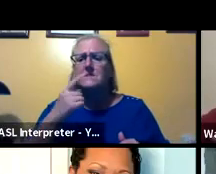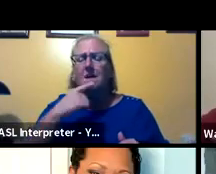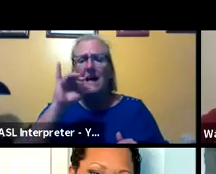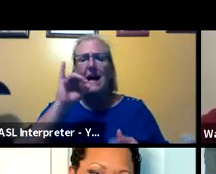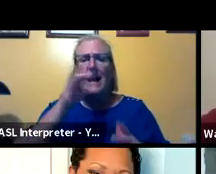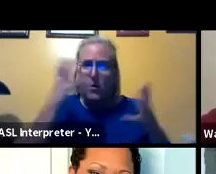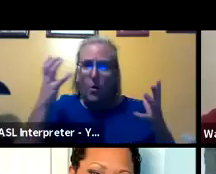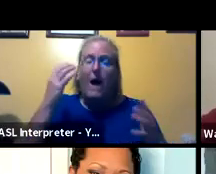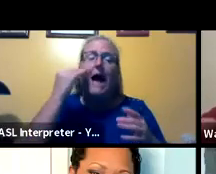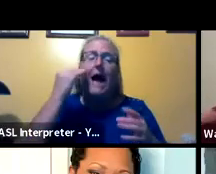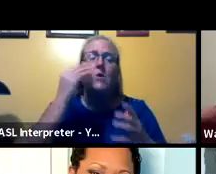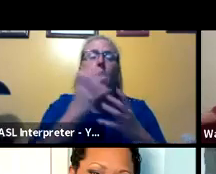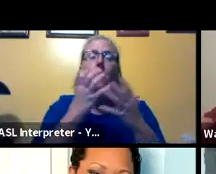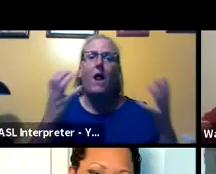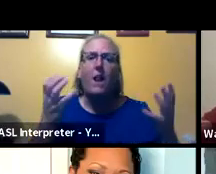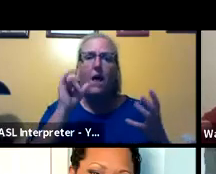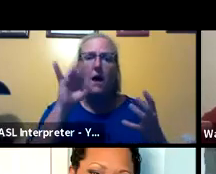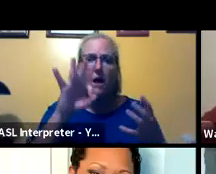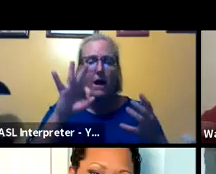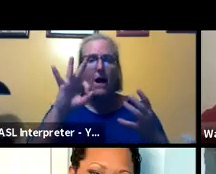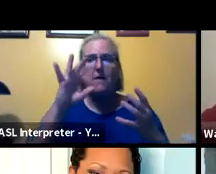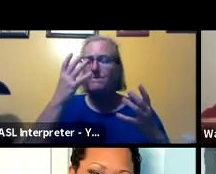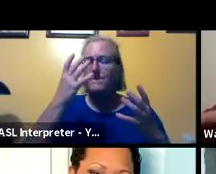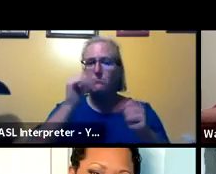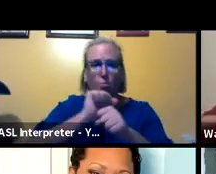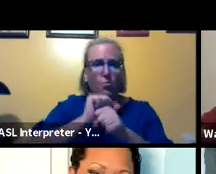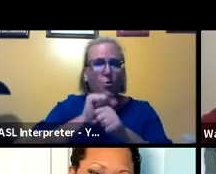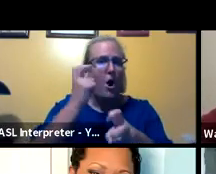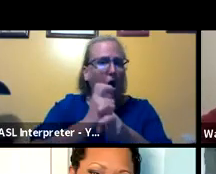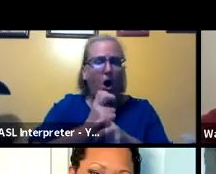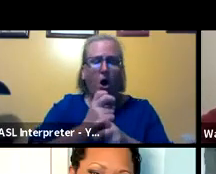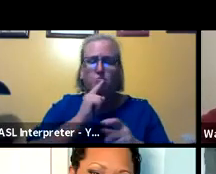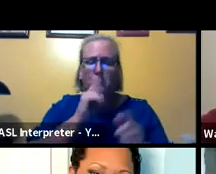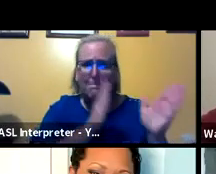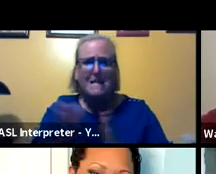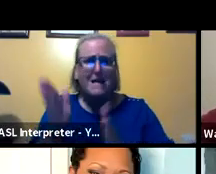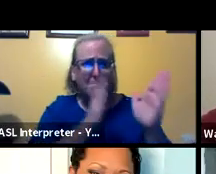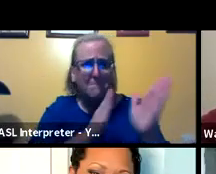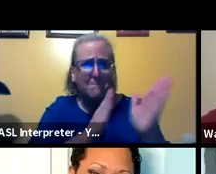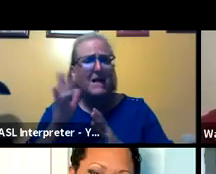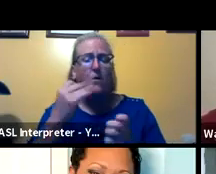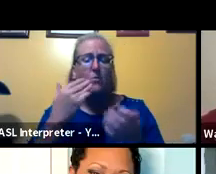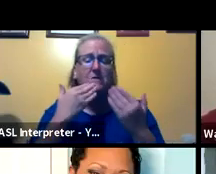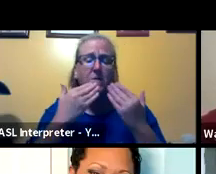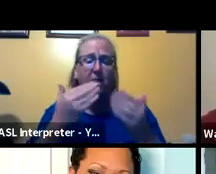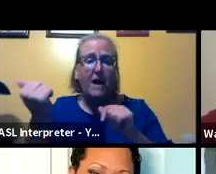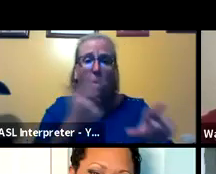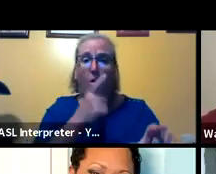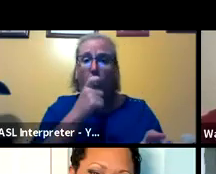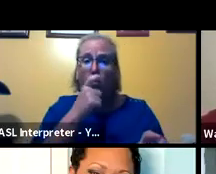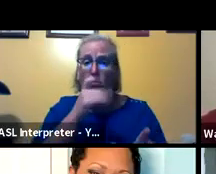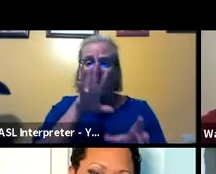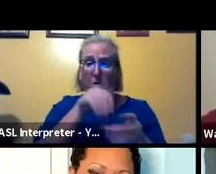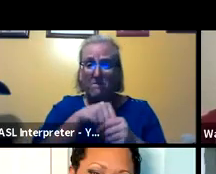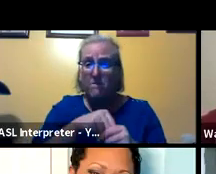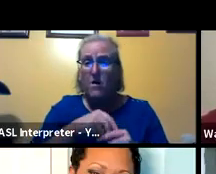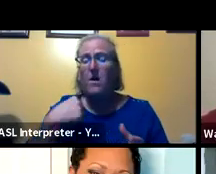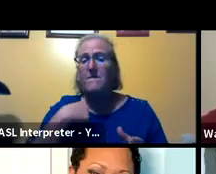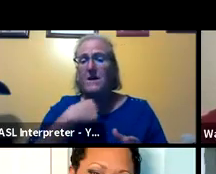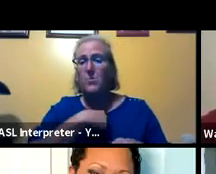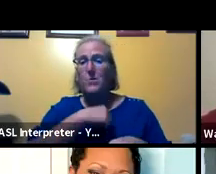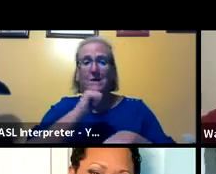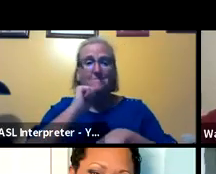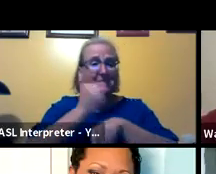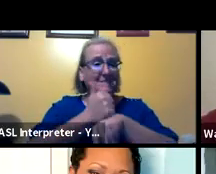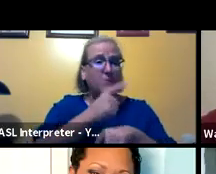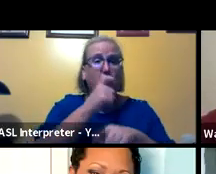creating these plans and these updates. So I just want to thank everyone who did it. I know that we had staff involved, we had district leadership, we had community members,